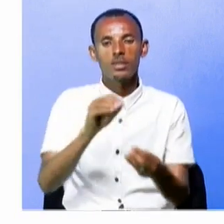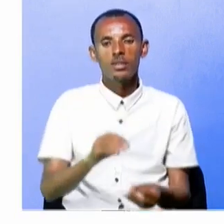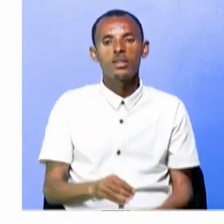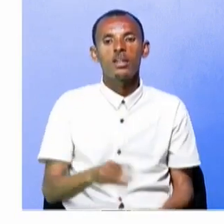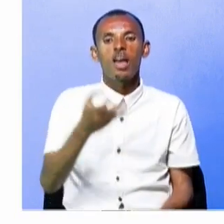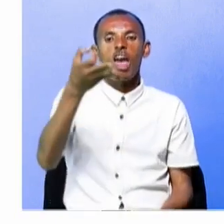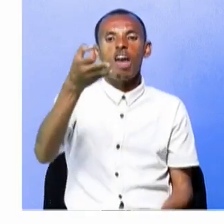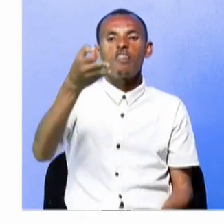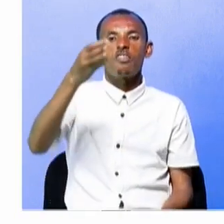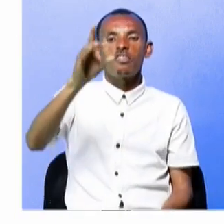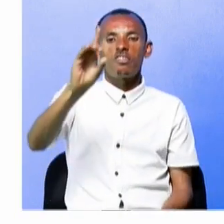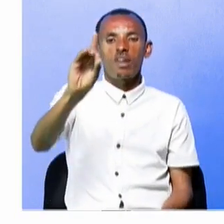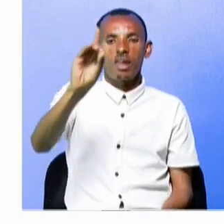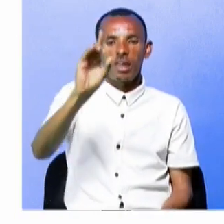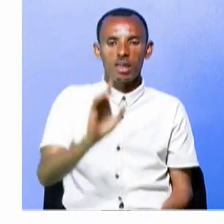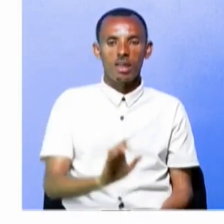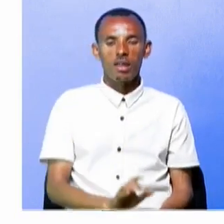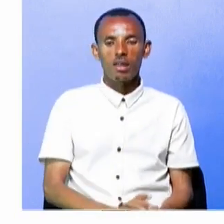FD